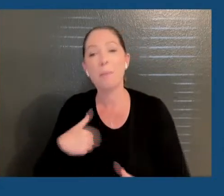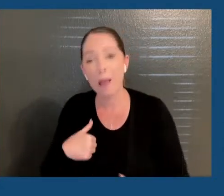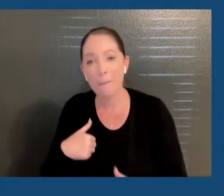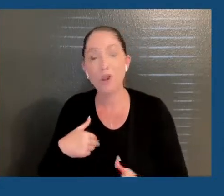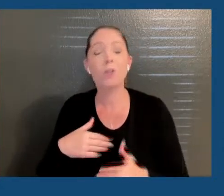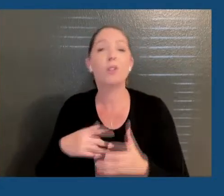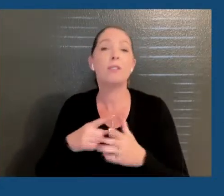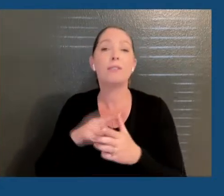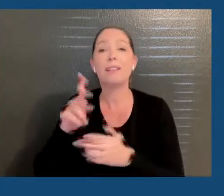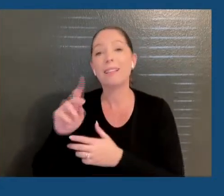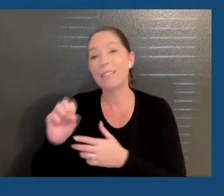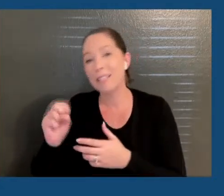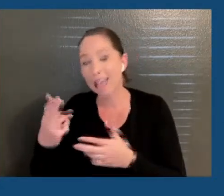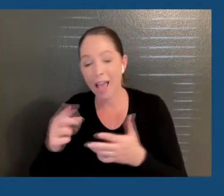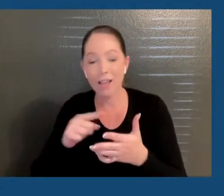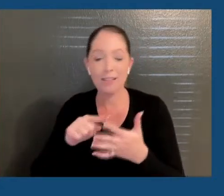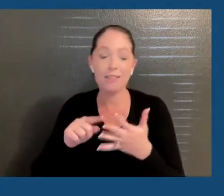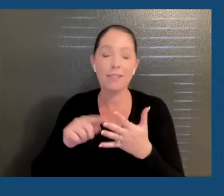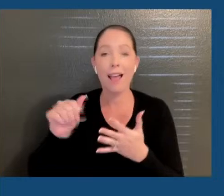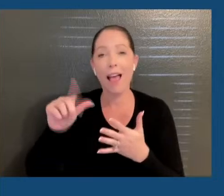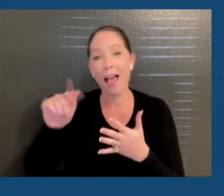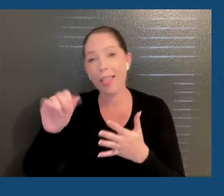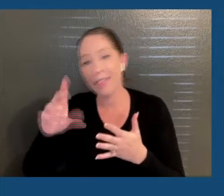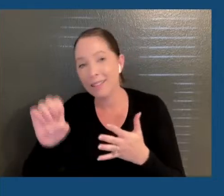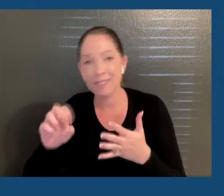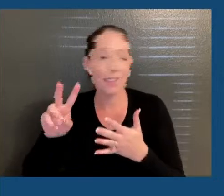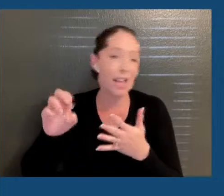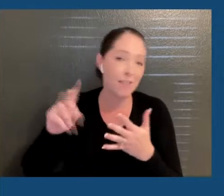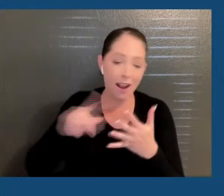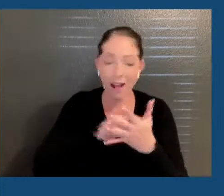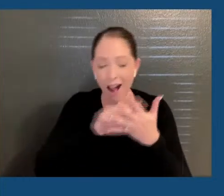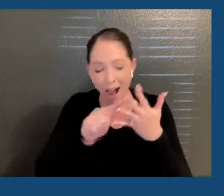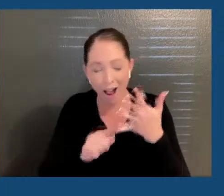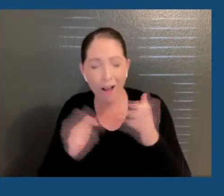Kesh, Alan, Sveta, Brian, and to all of you.